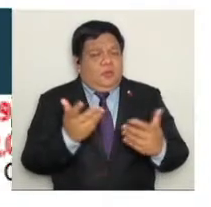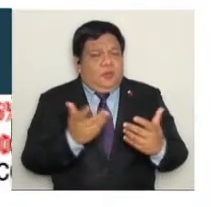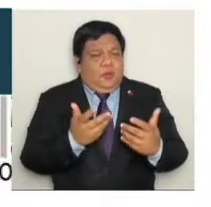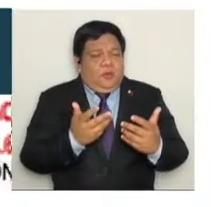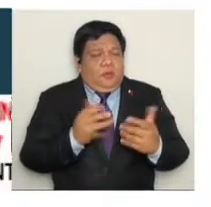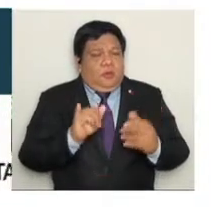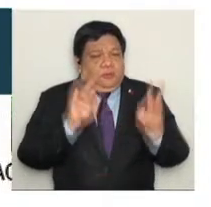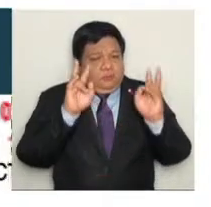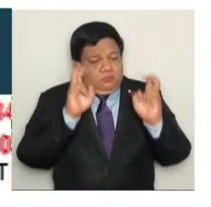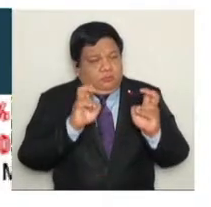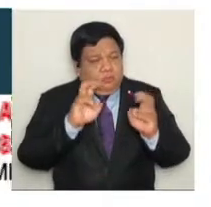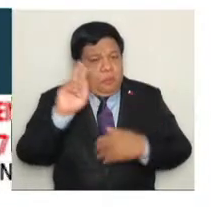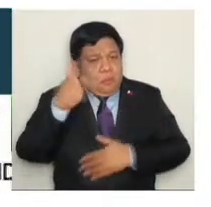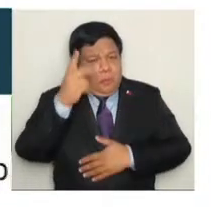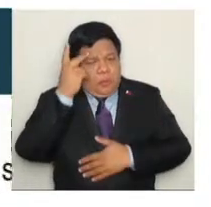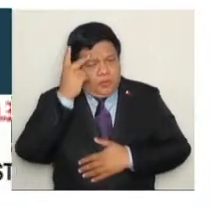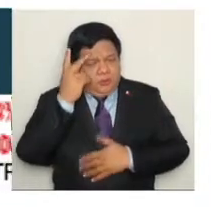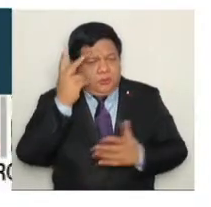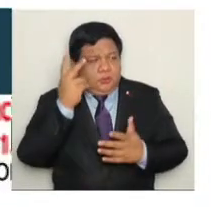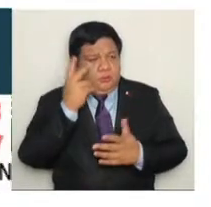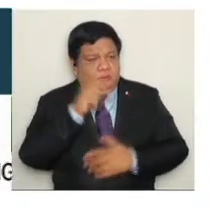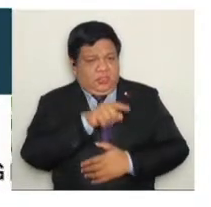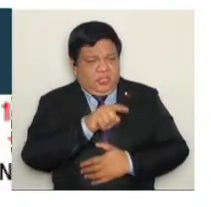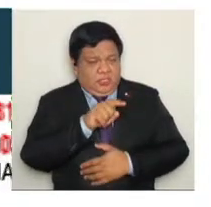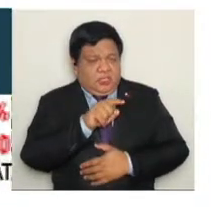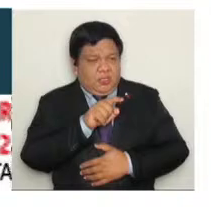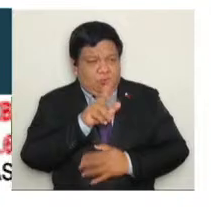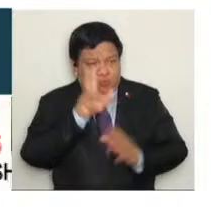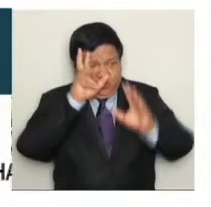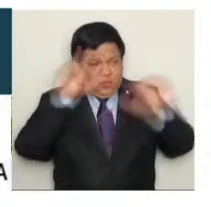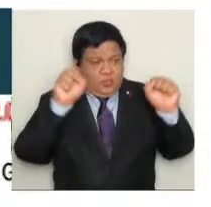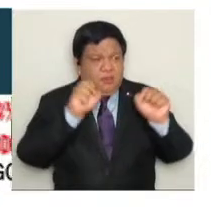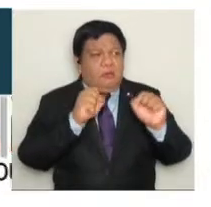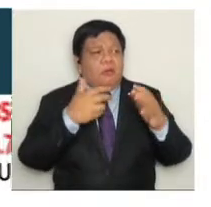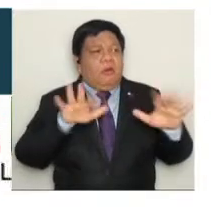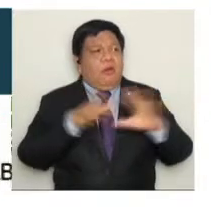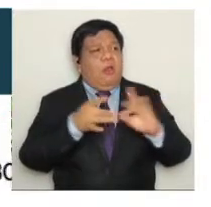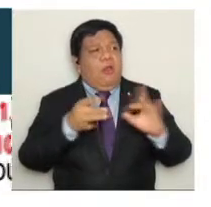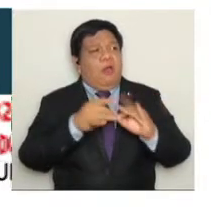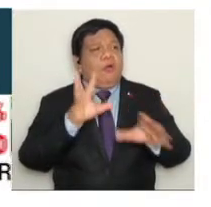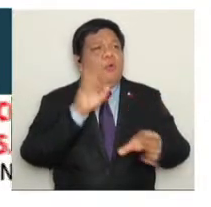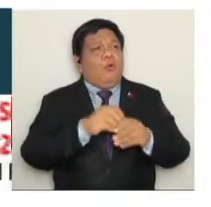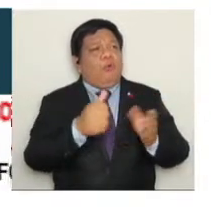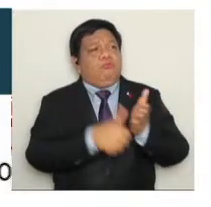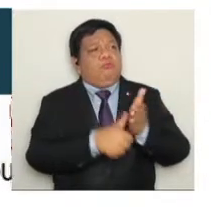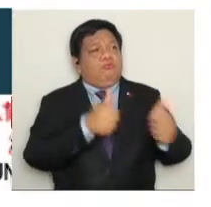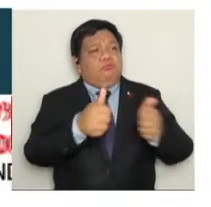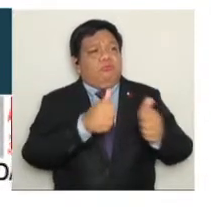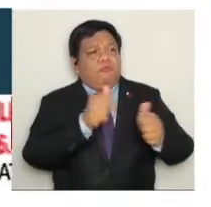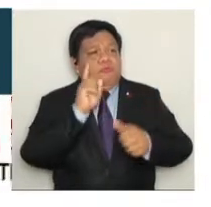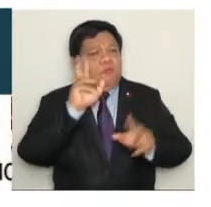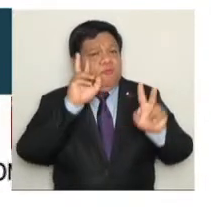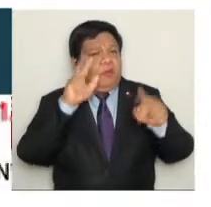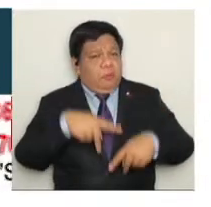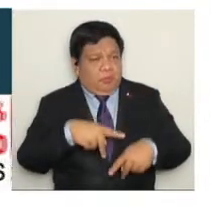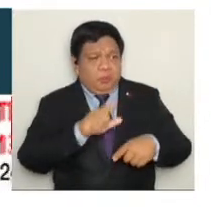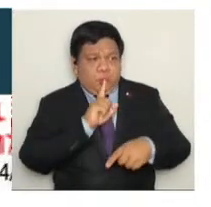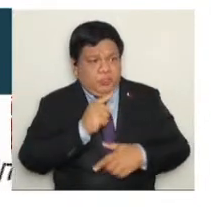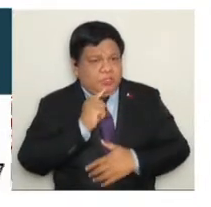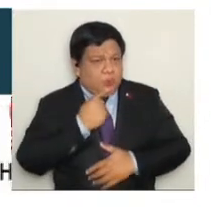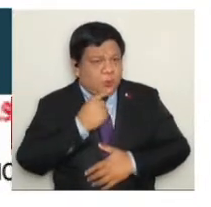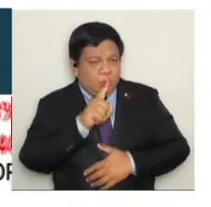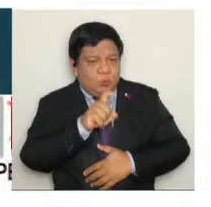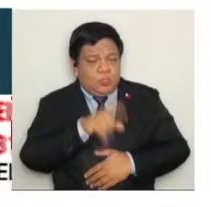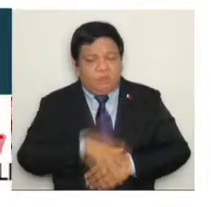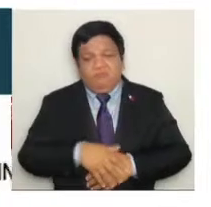president when he said that he is going to run for VP next year? Well, he said it. It came from his